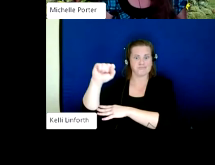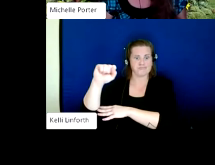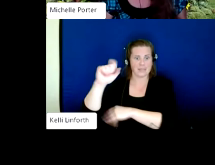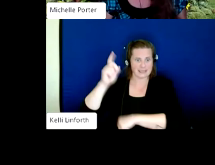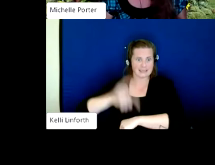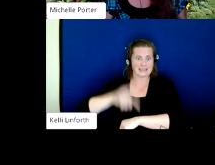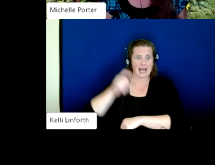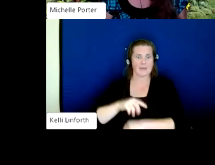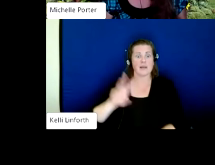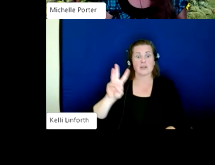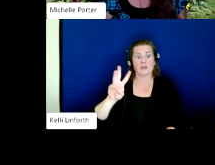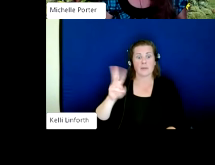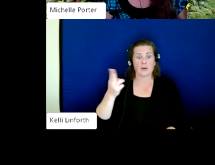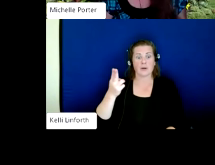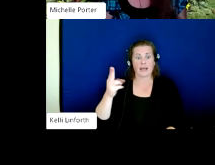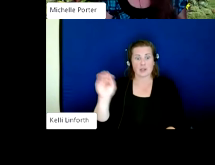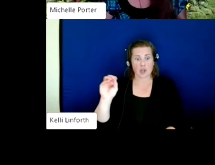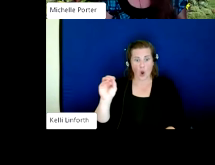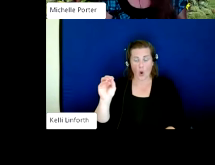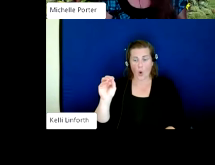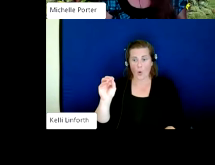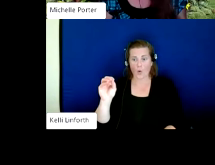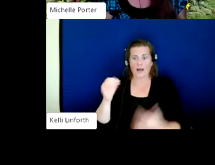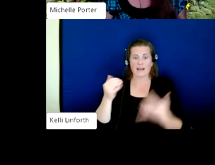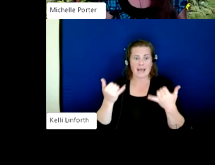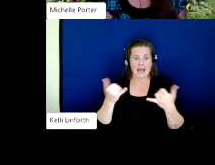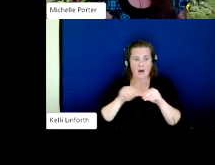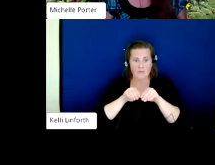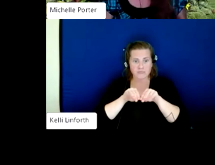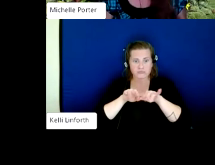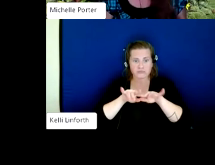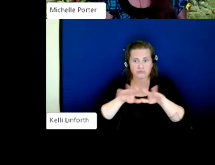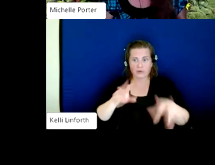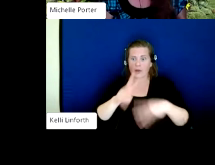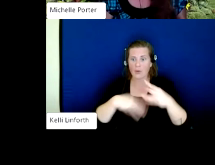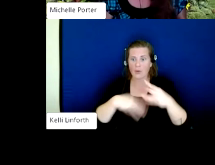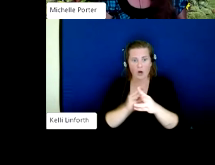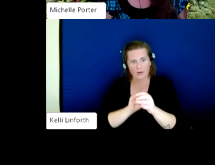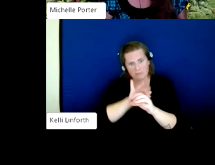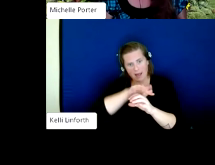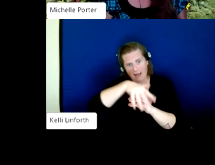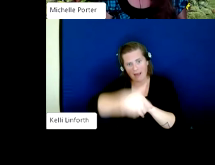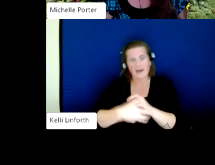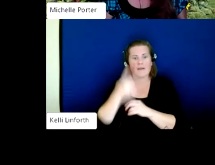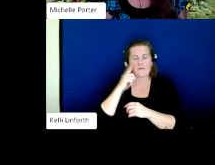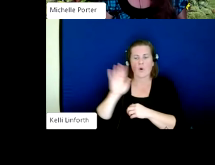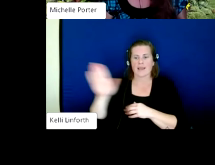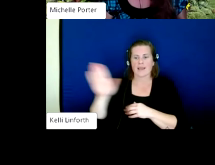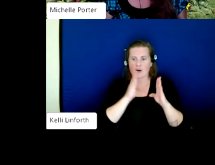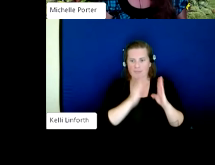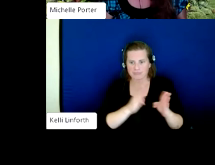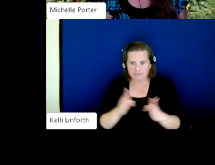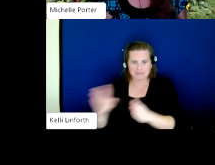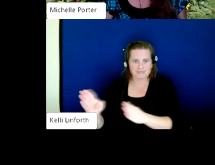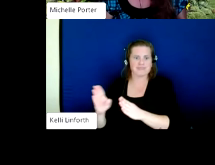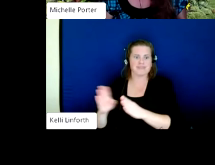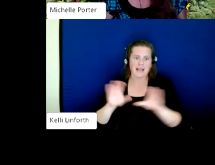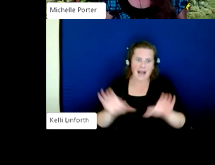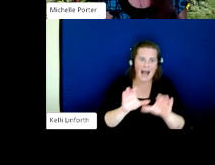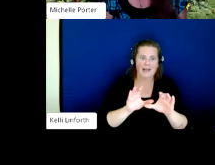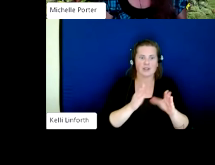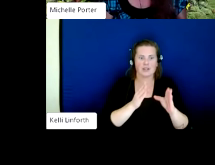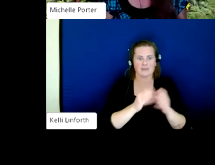itself has ageism as part of its global strategy and action plan. And in fact, combating ageism is